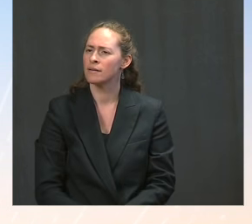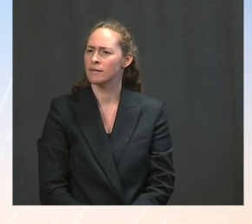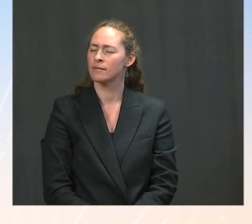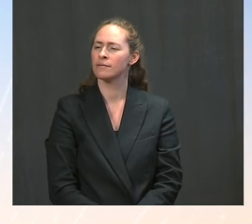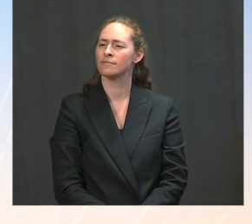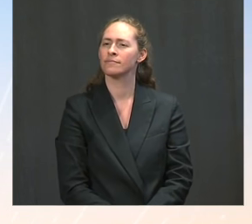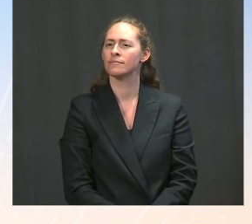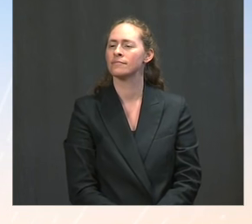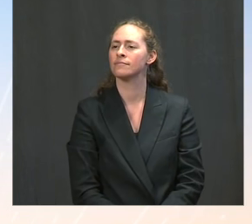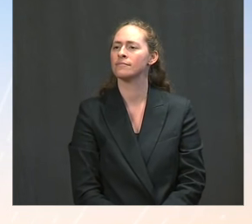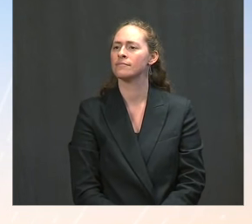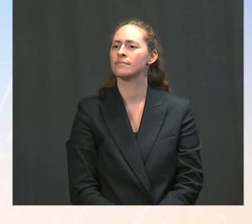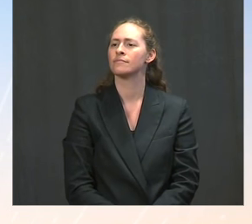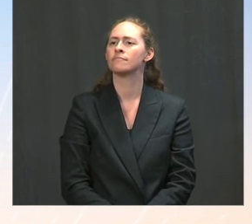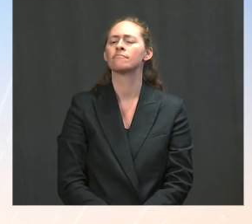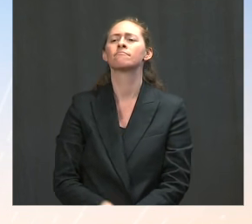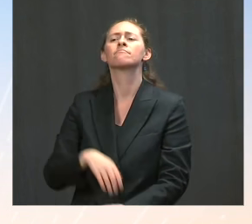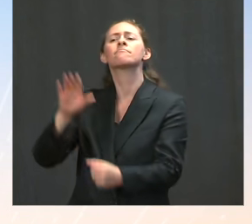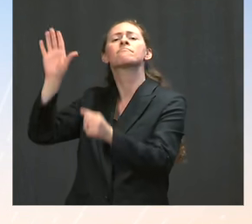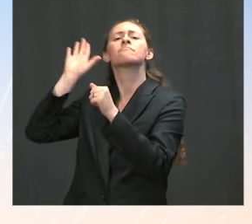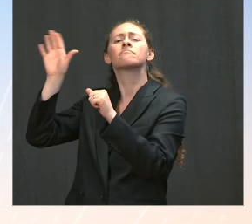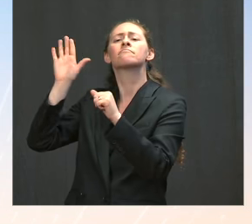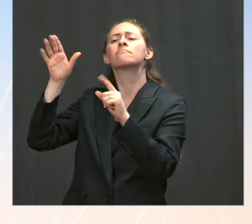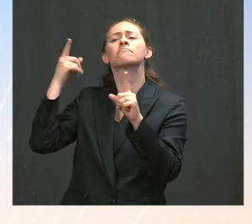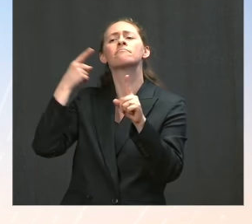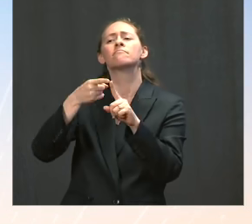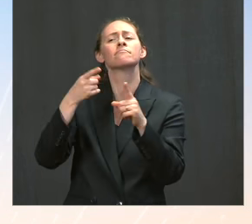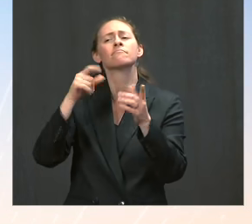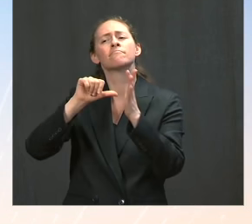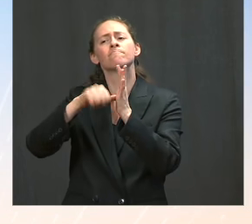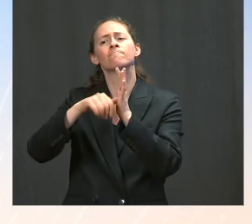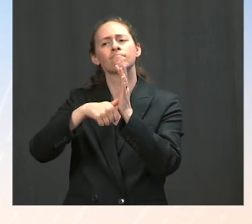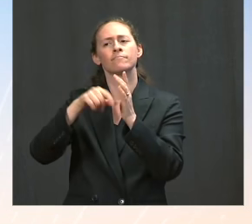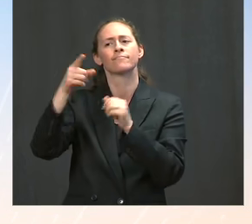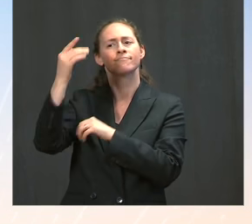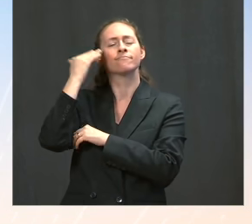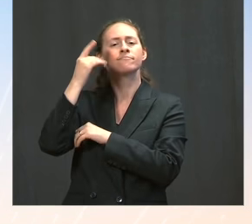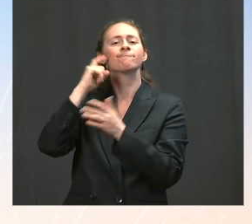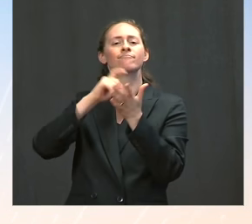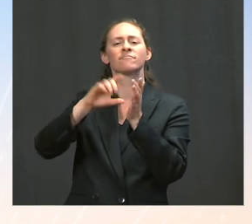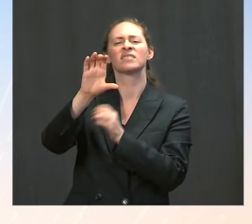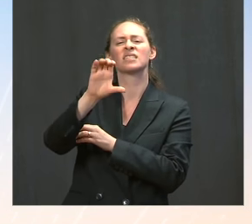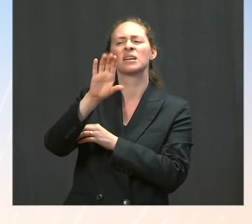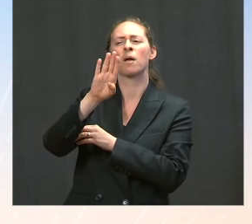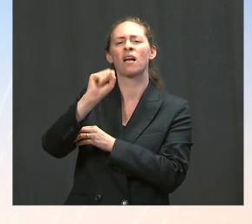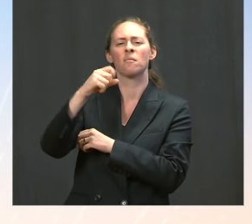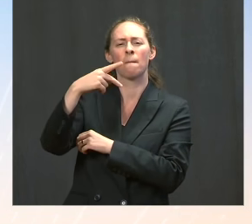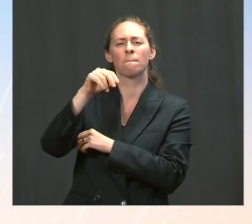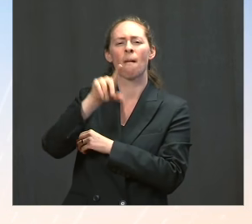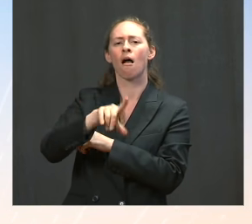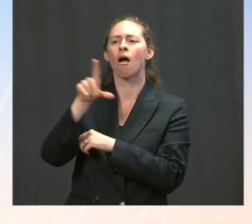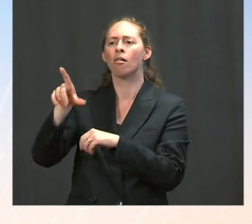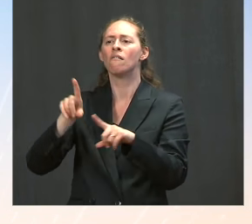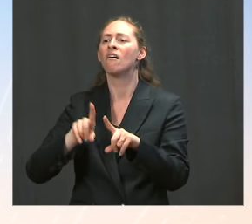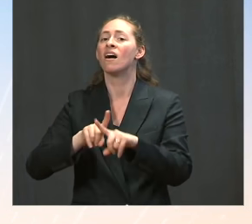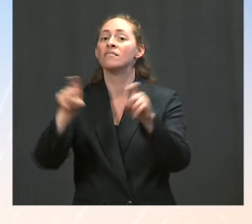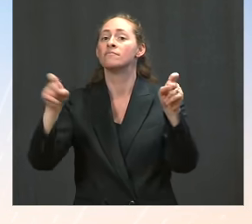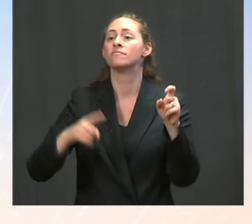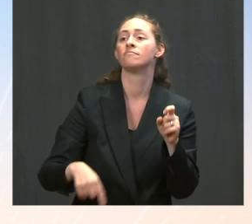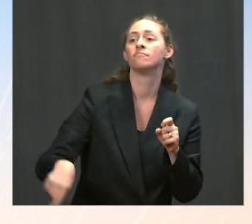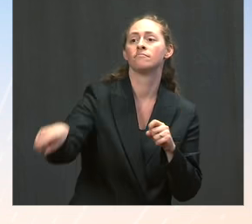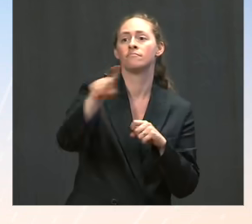week. I believe it was a CBS poll that showed that vaccinated people in the country are more fearful about the Delta variant